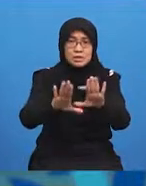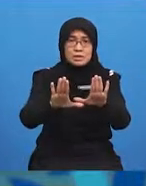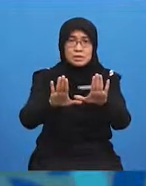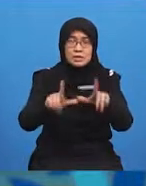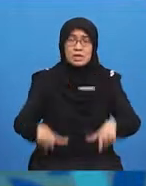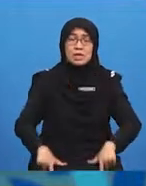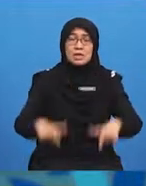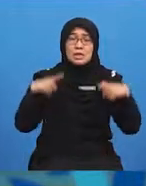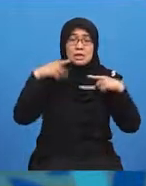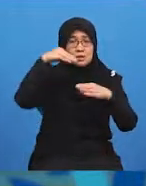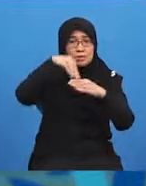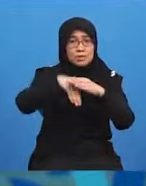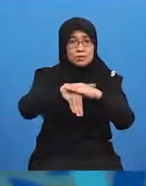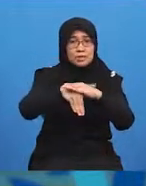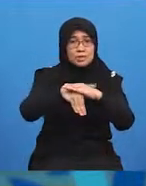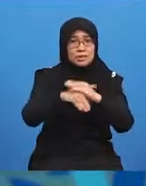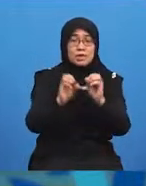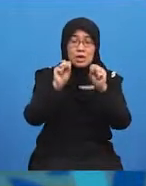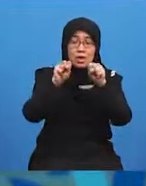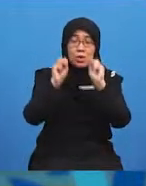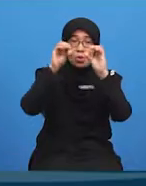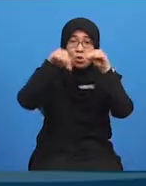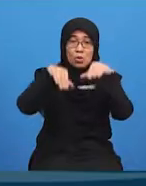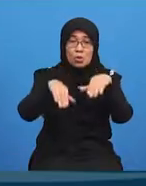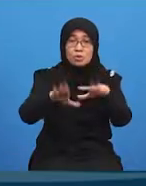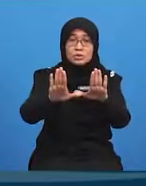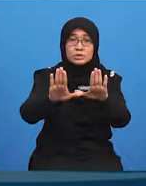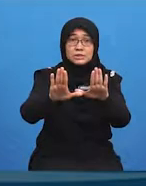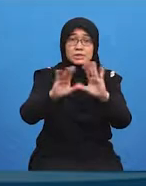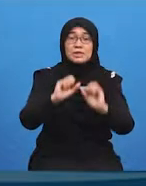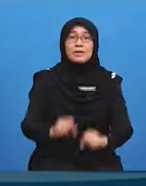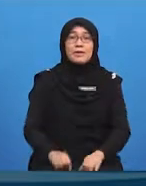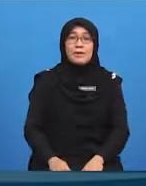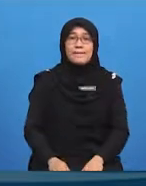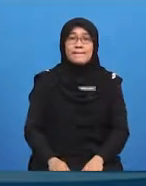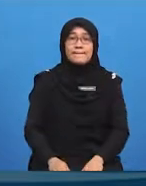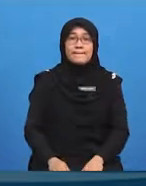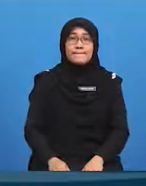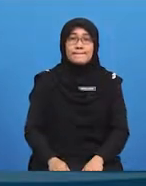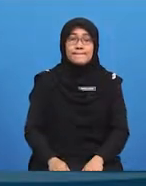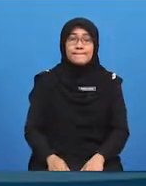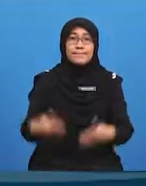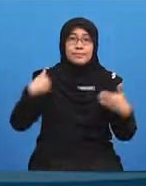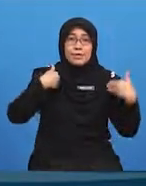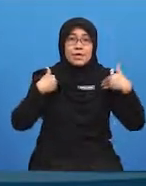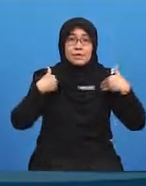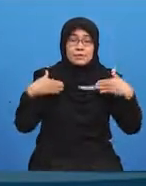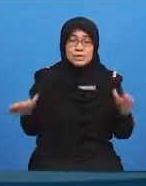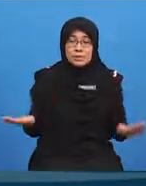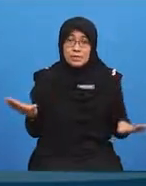habitat called the ocean. Meanwhile, animals like